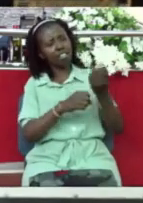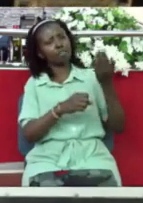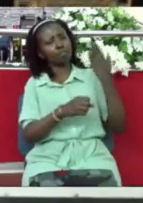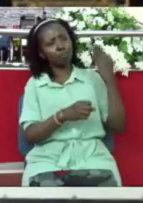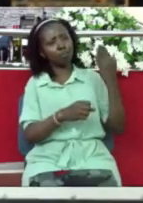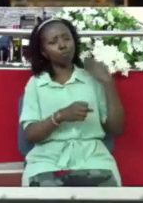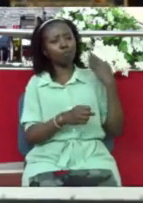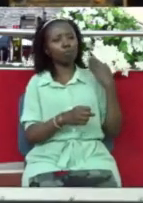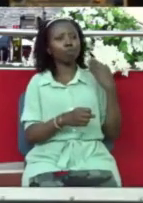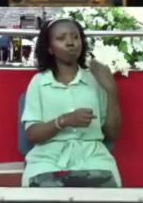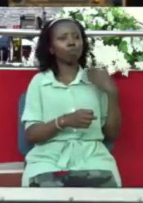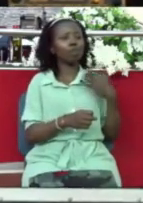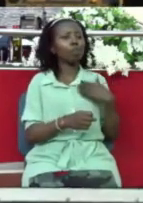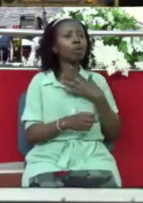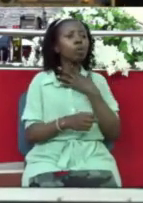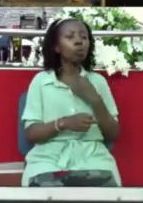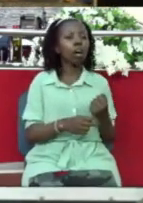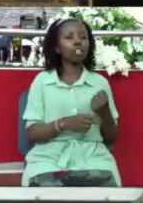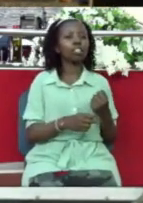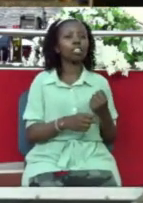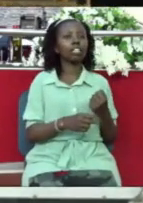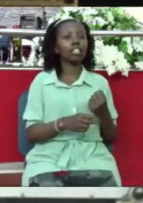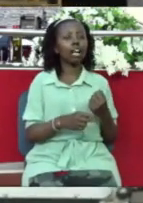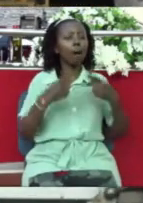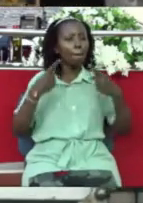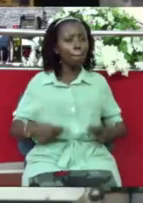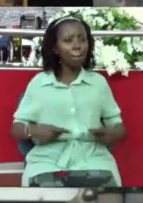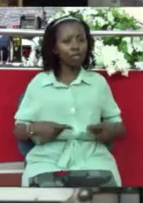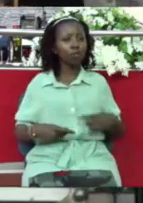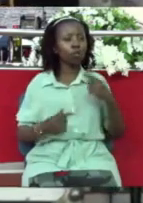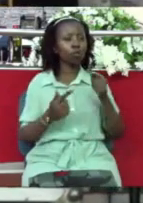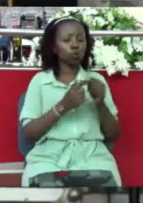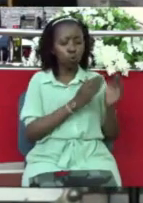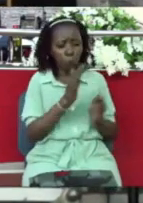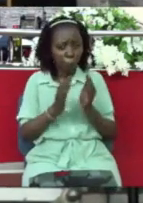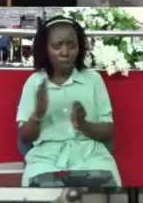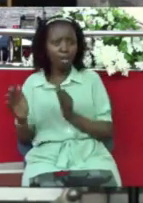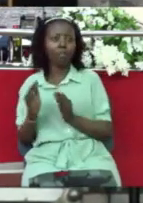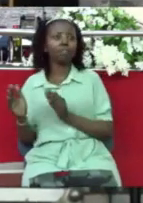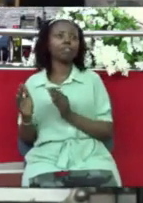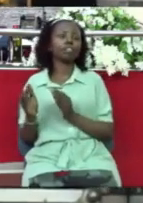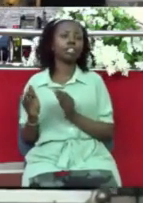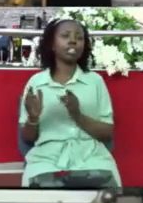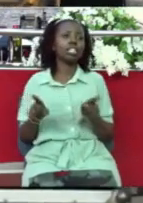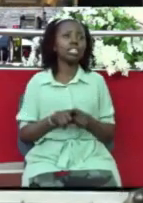1988. I needed a strategist. Mtu ambaye anaweza nisaidia. to raise money.